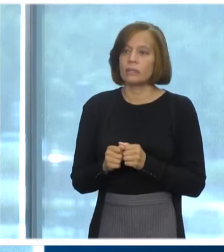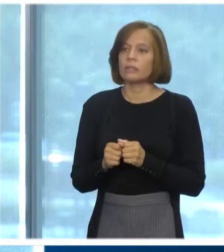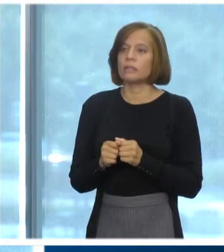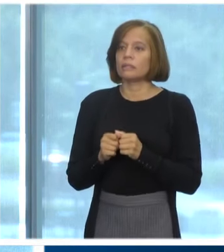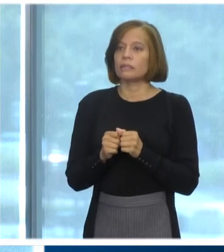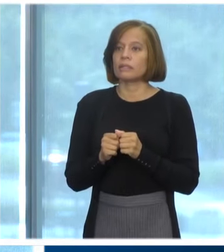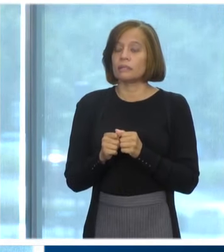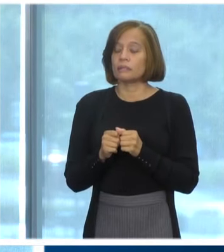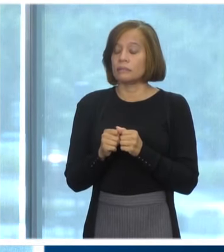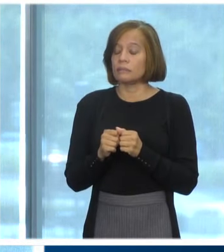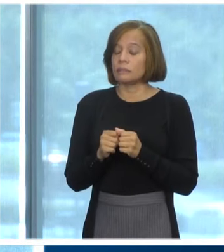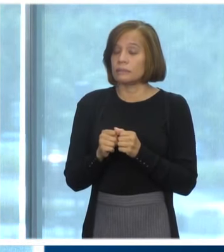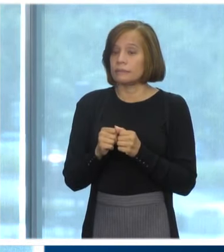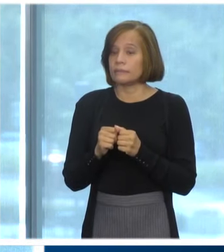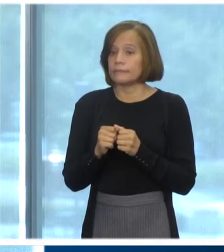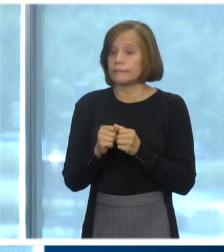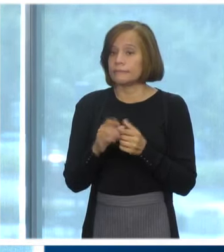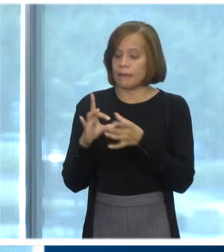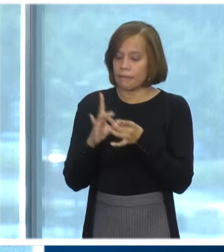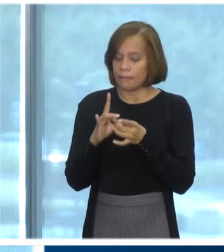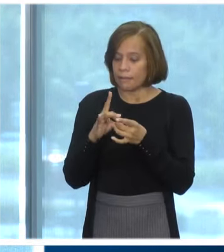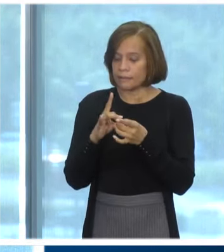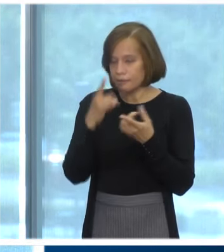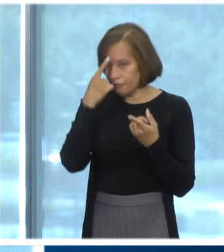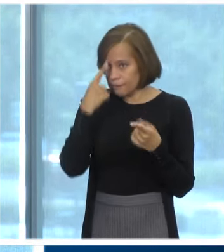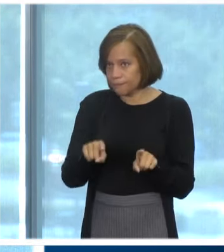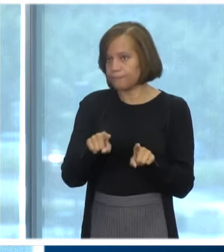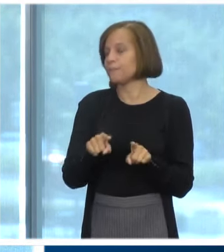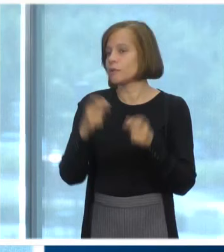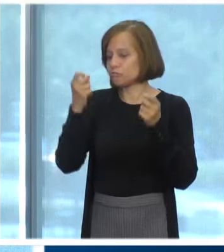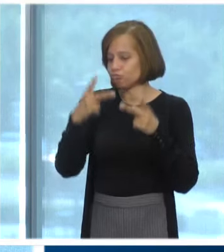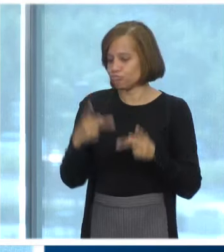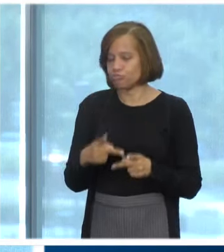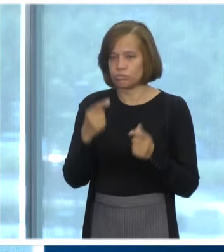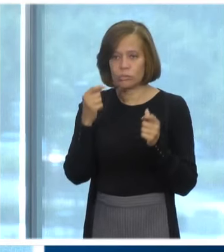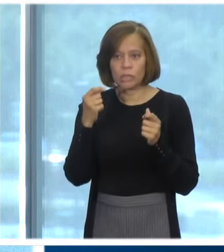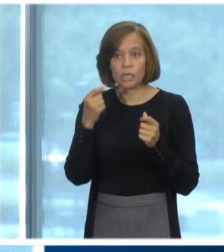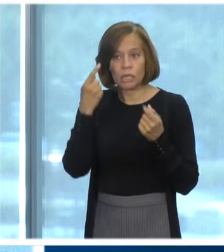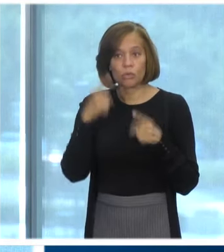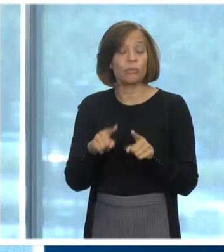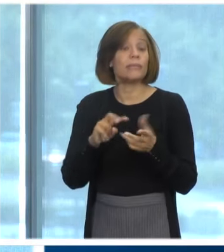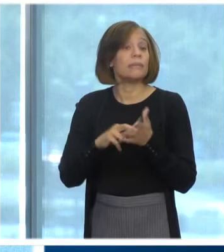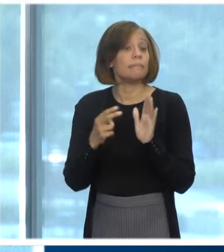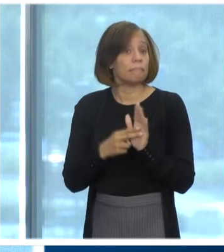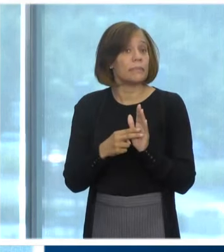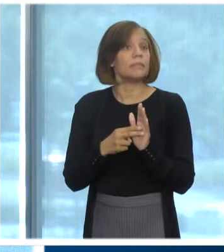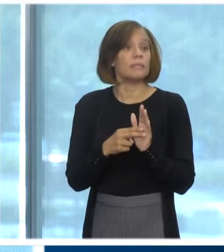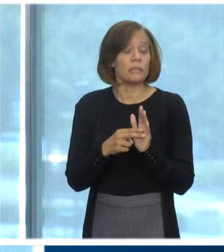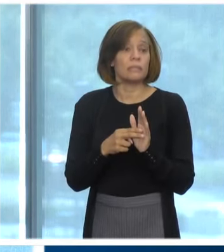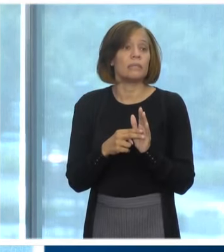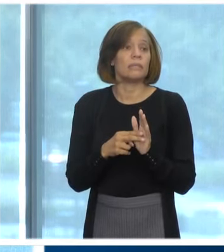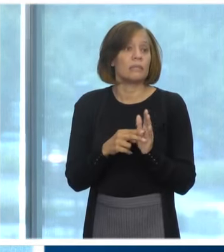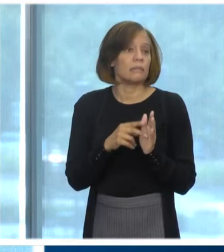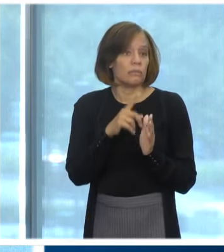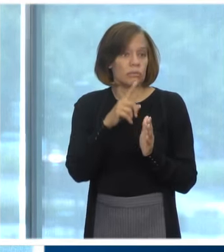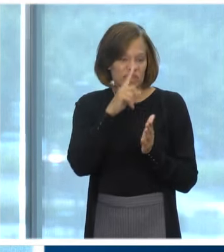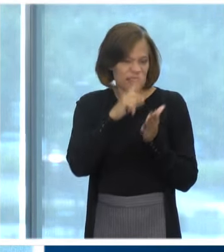Order of Police, Lodge 9, creates obstacles to completing thorough investigations into allegations of officer